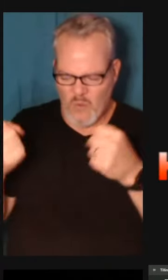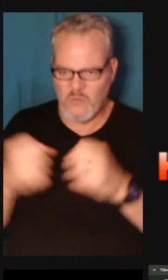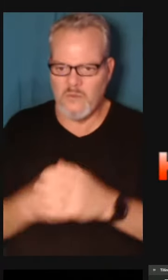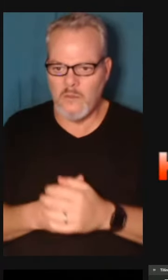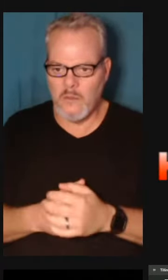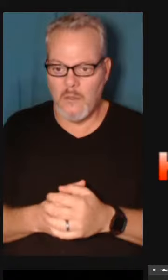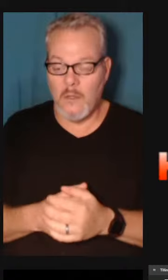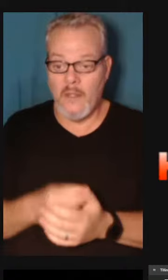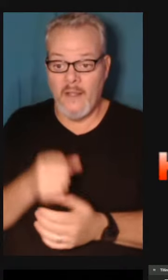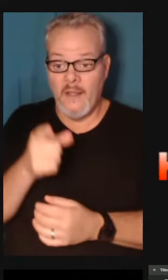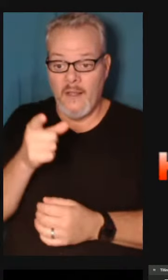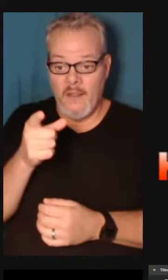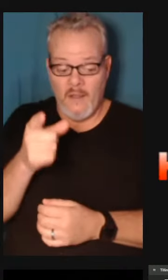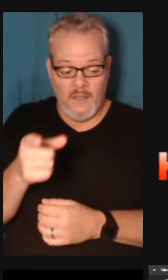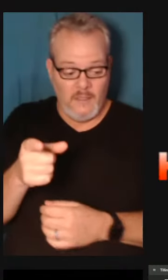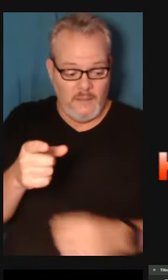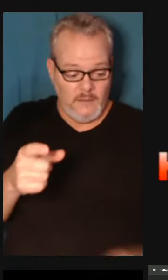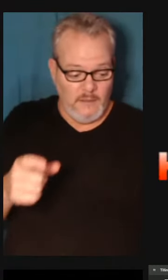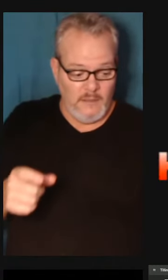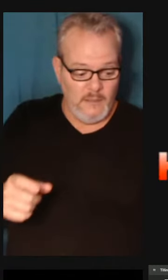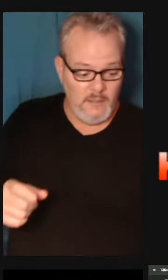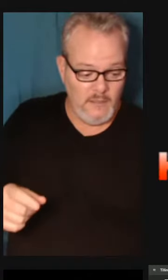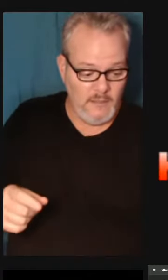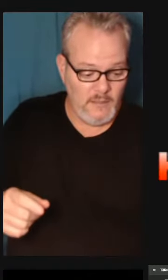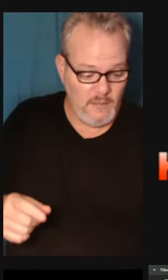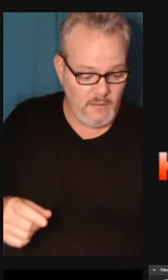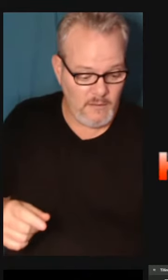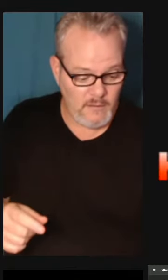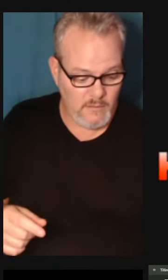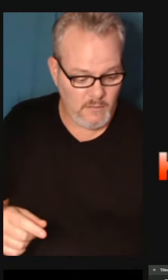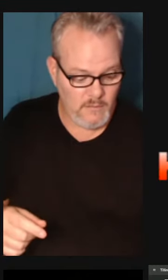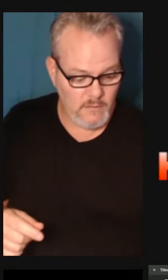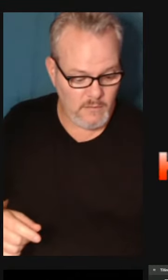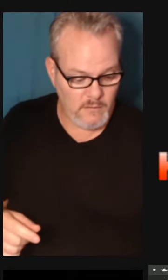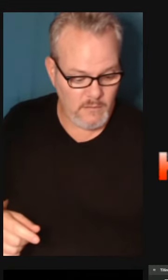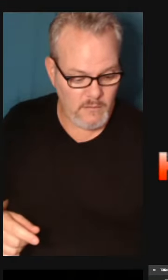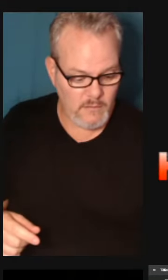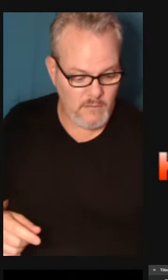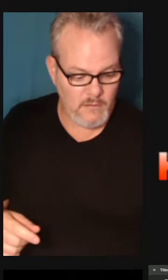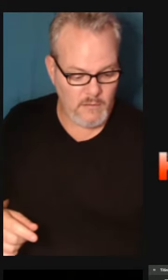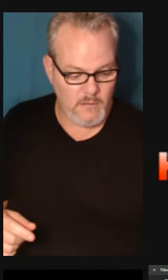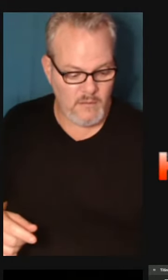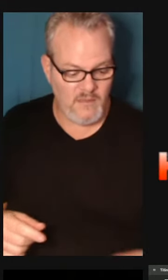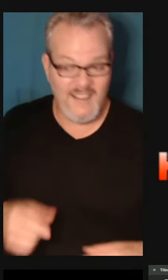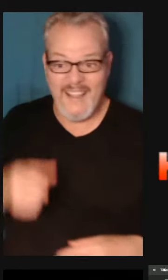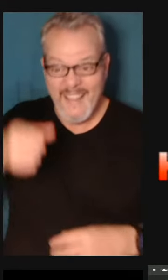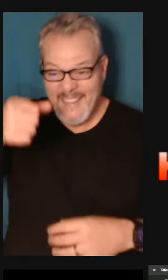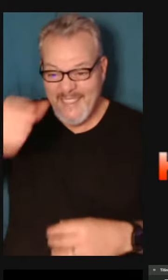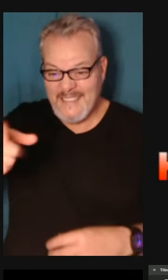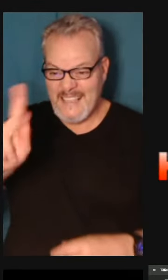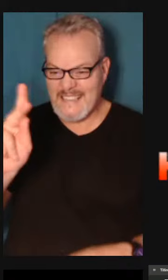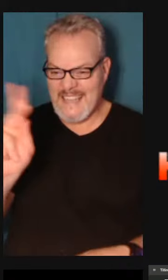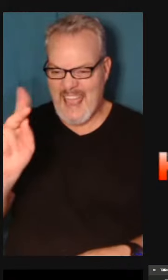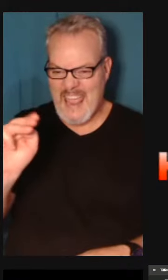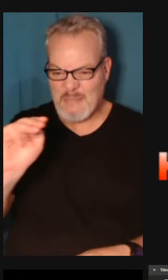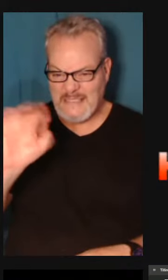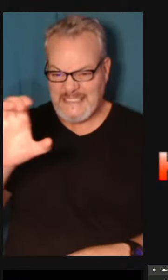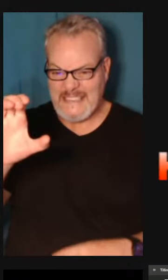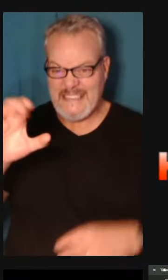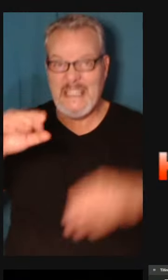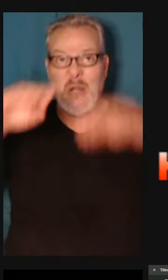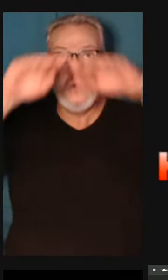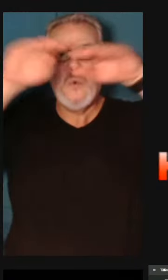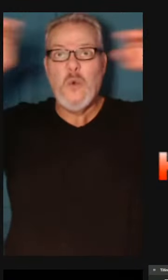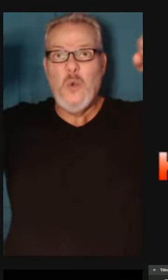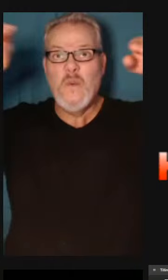This is the KMC, where the chimney fell through the roof into the dining room with the